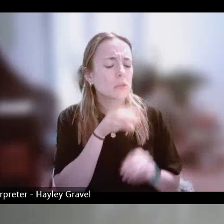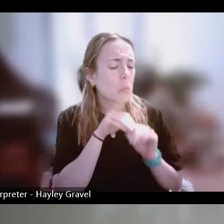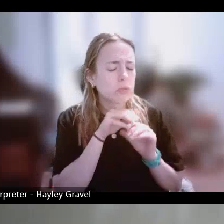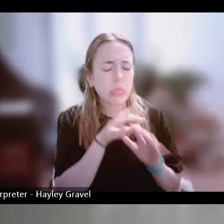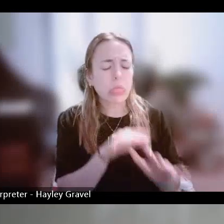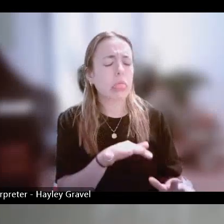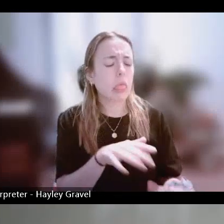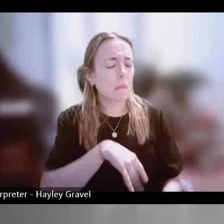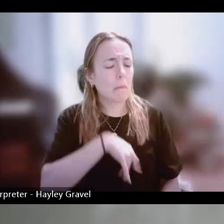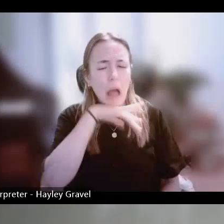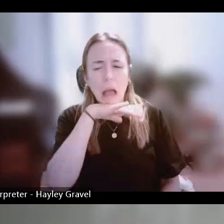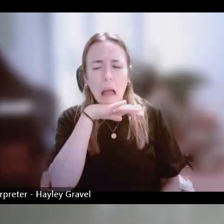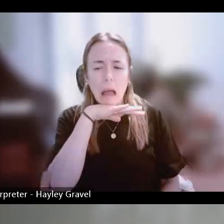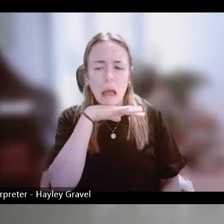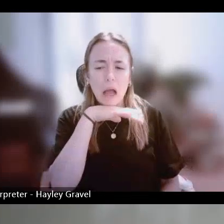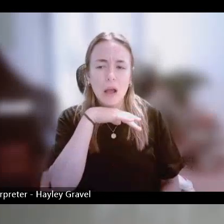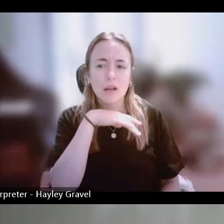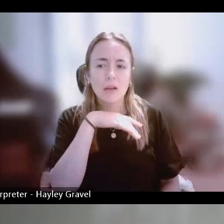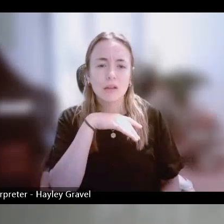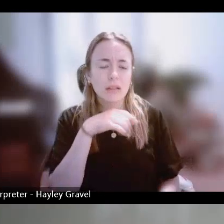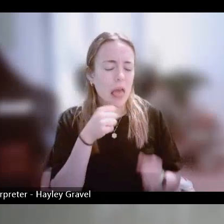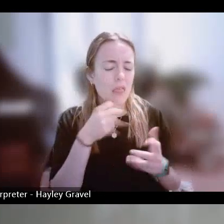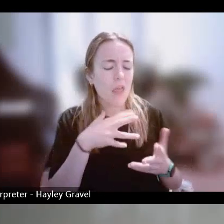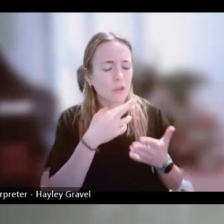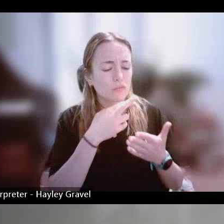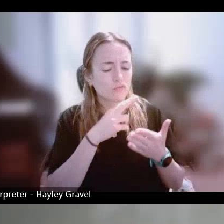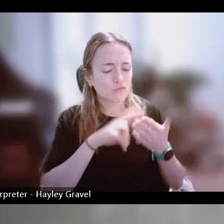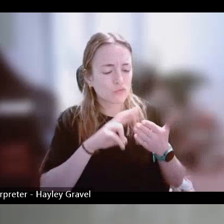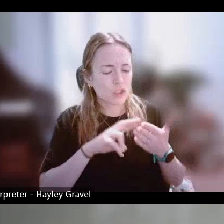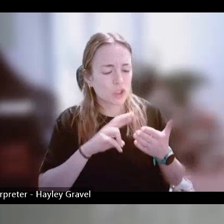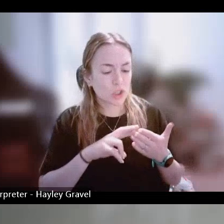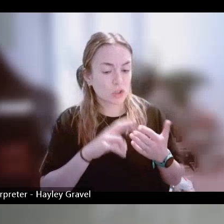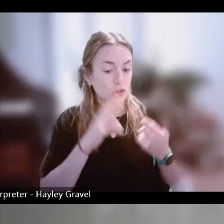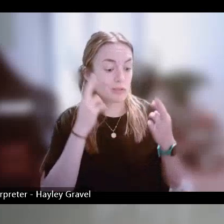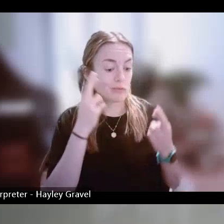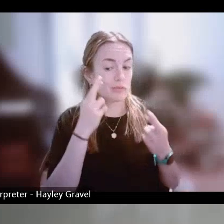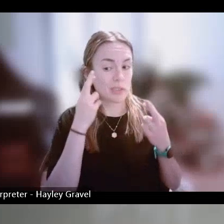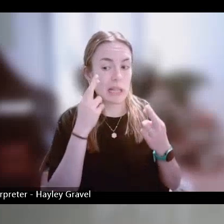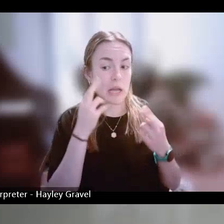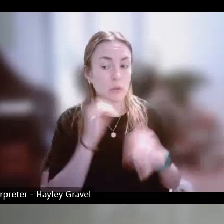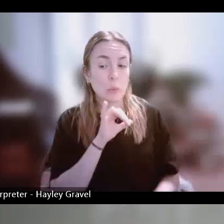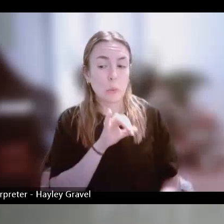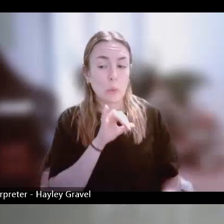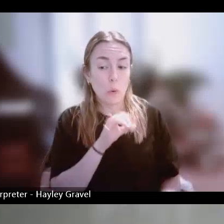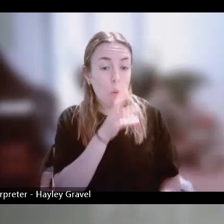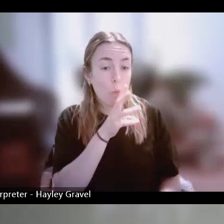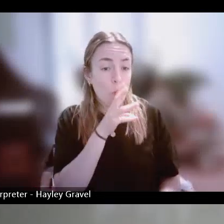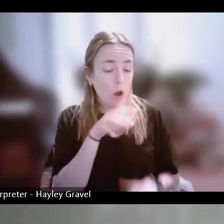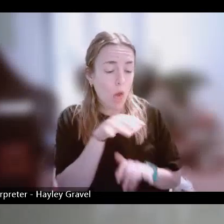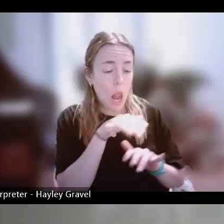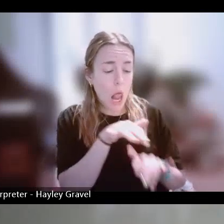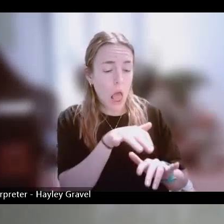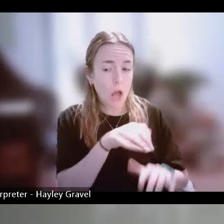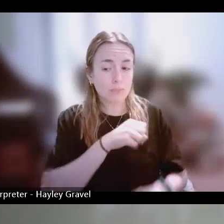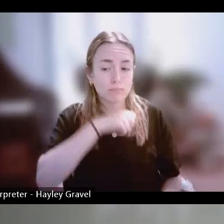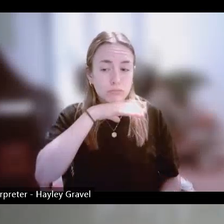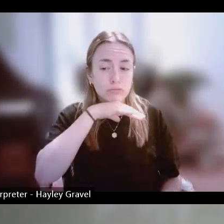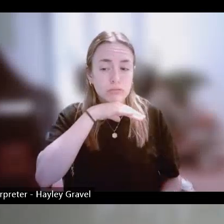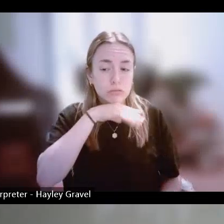they did lots of research and sort of found out that the contamination was, of course, caused by